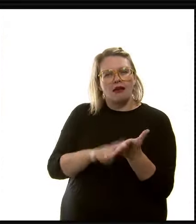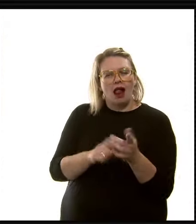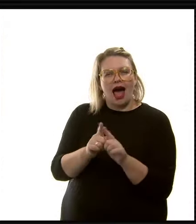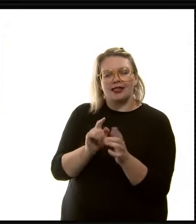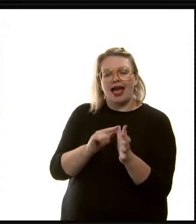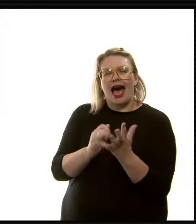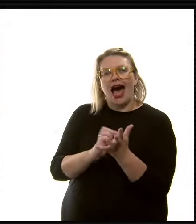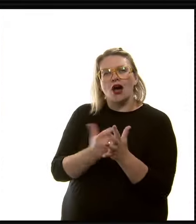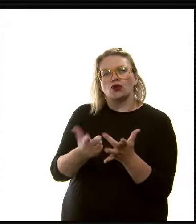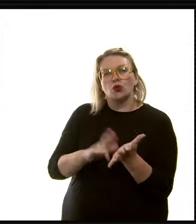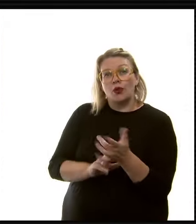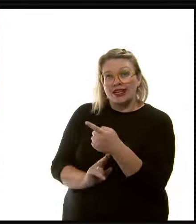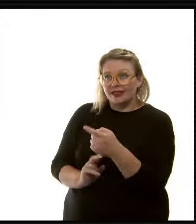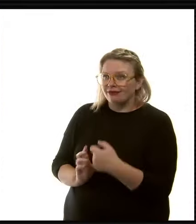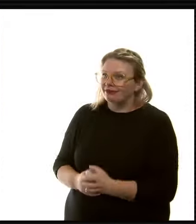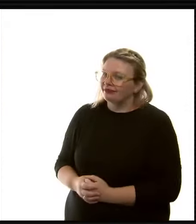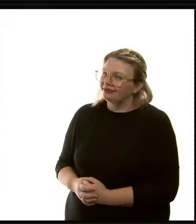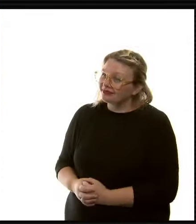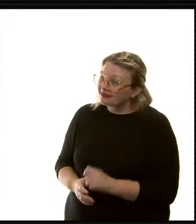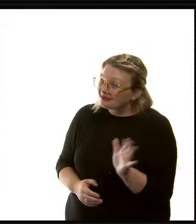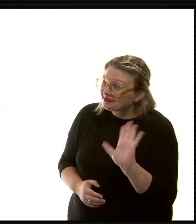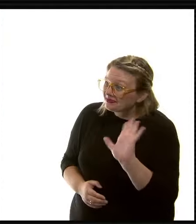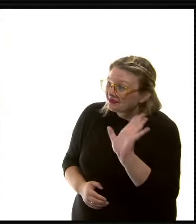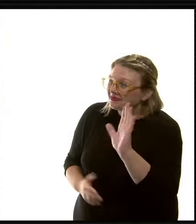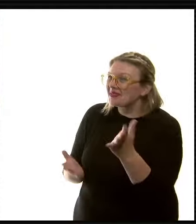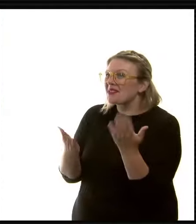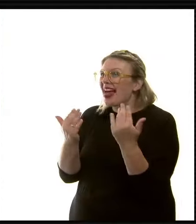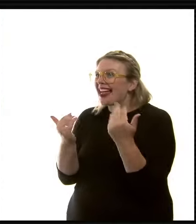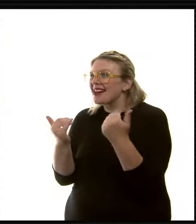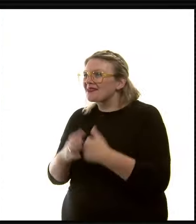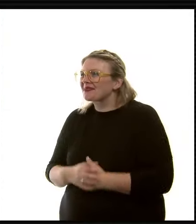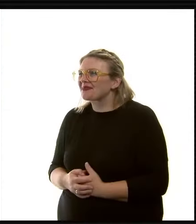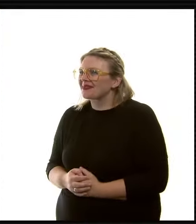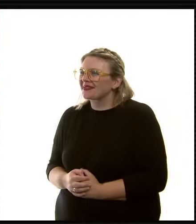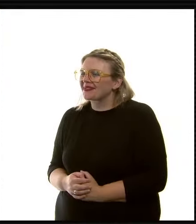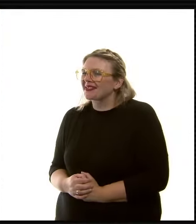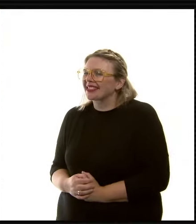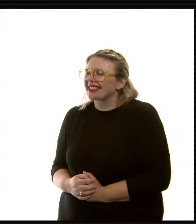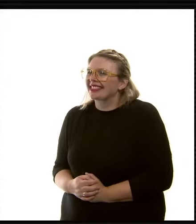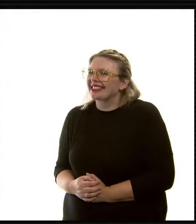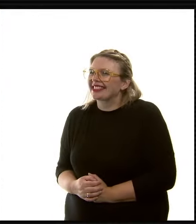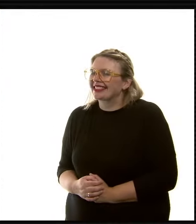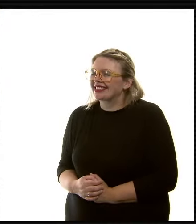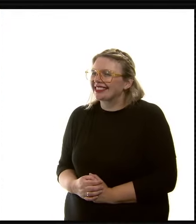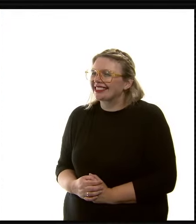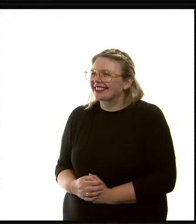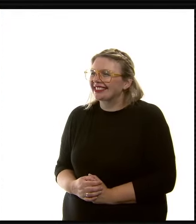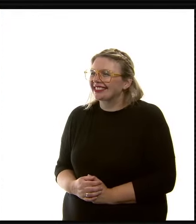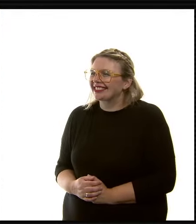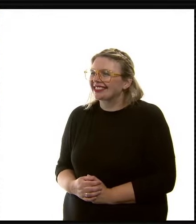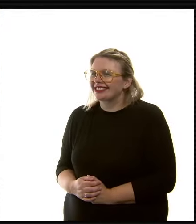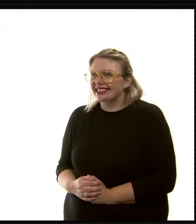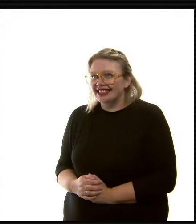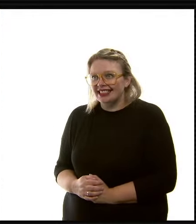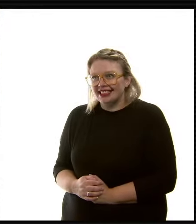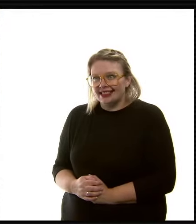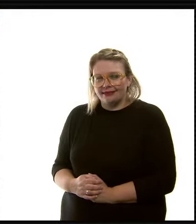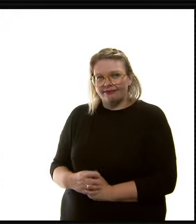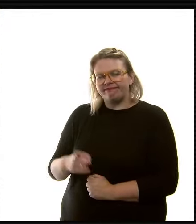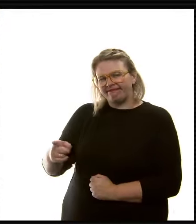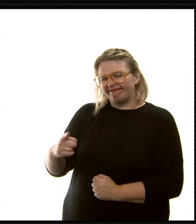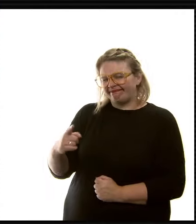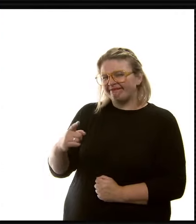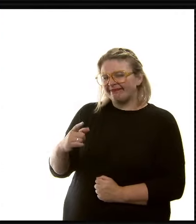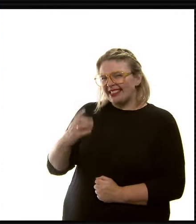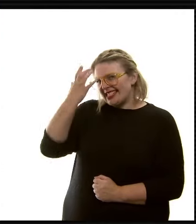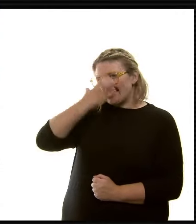Welcome. Hey, guys. Hey. Welcome. Come on in. Hey, thanks for having us. Wow. Say hi to this guy. Yeah, he